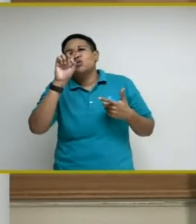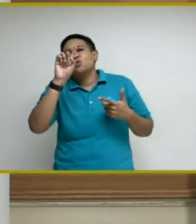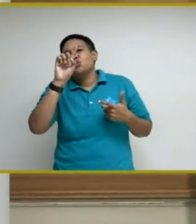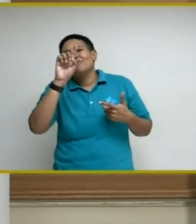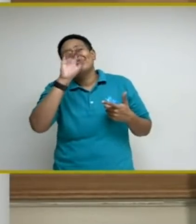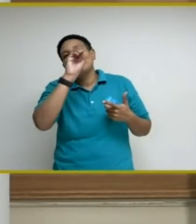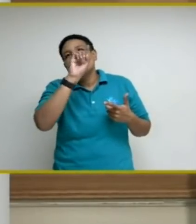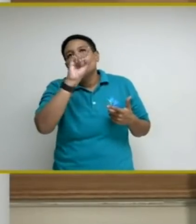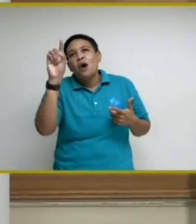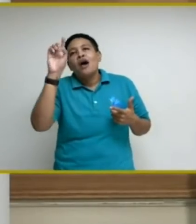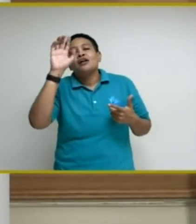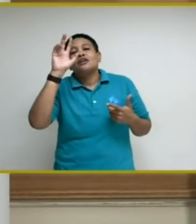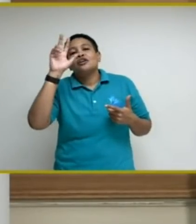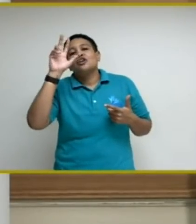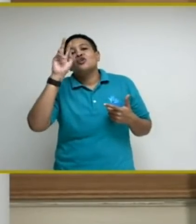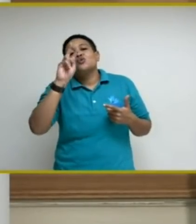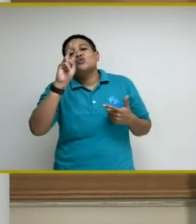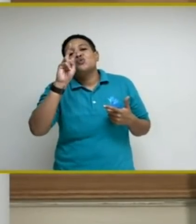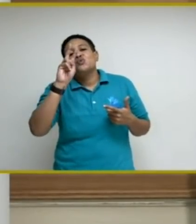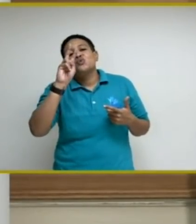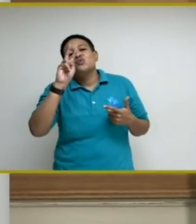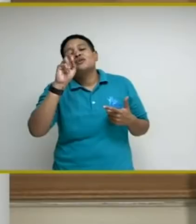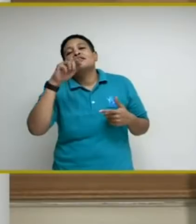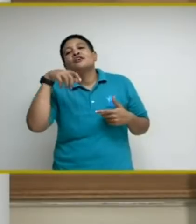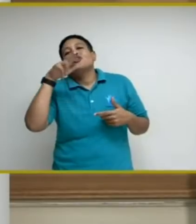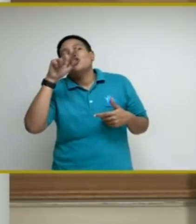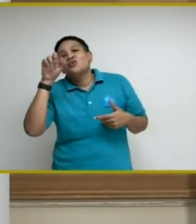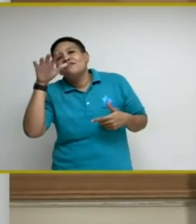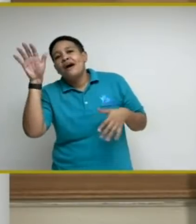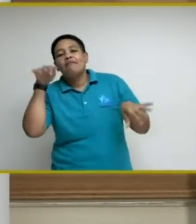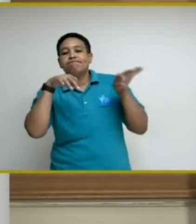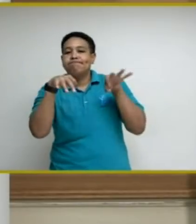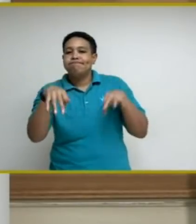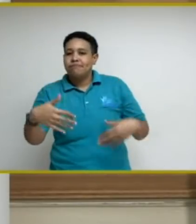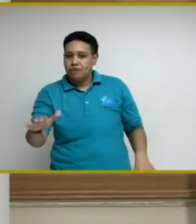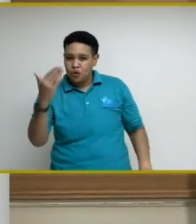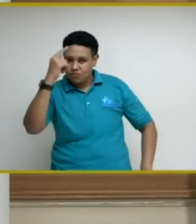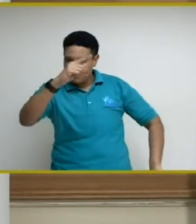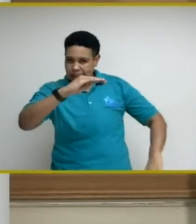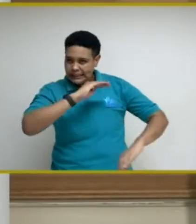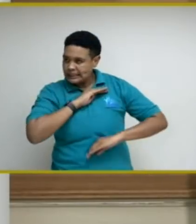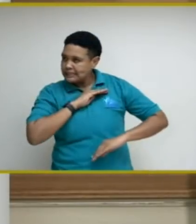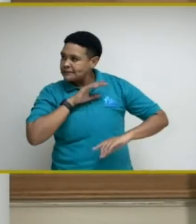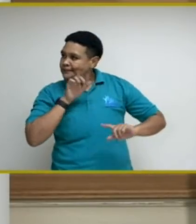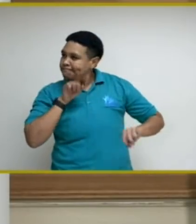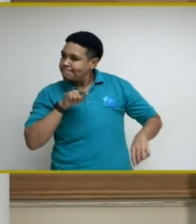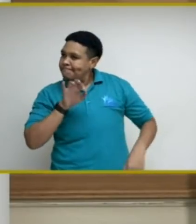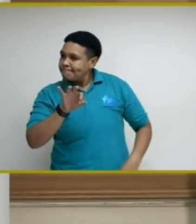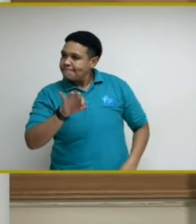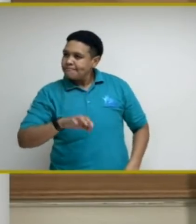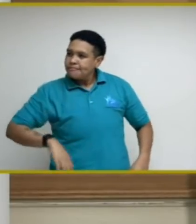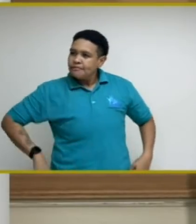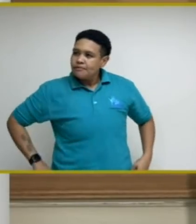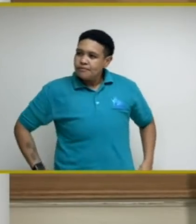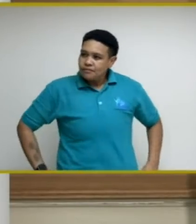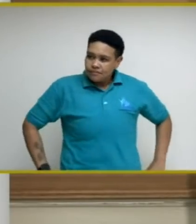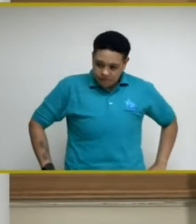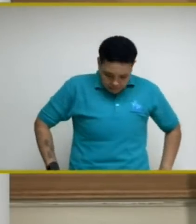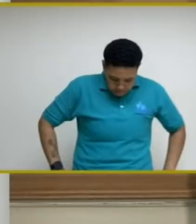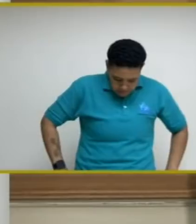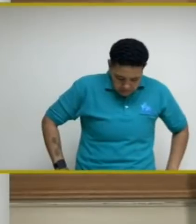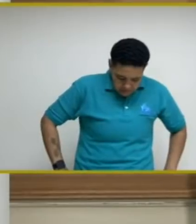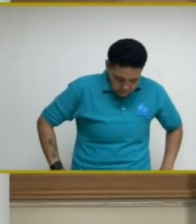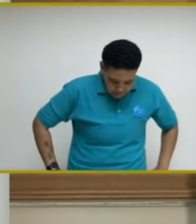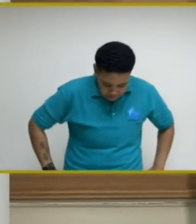virus threat to our young people, and hopefully that would have satisfied those questions. Just a couple of other things before I